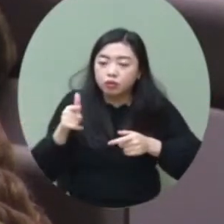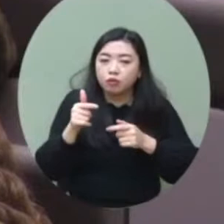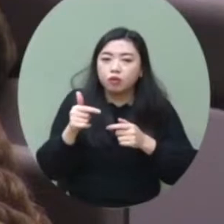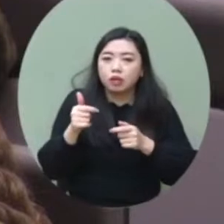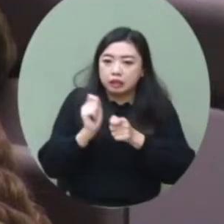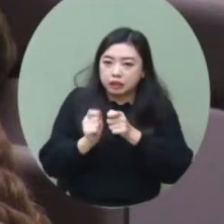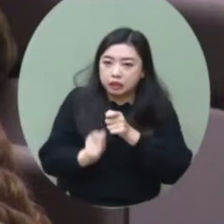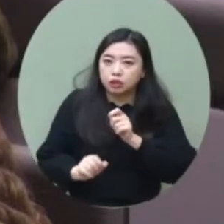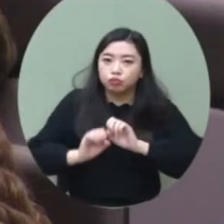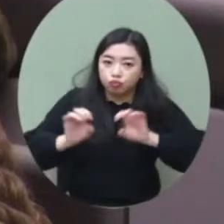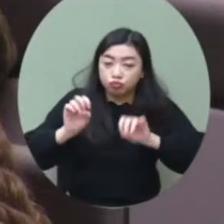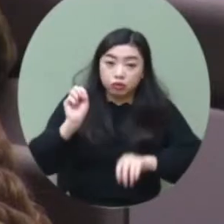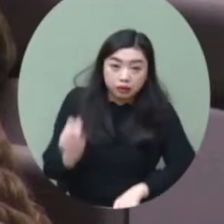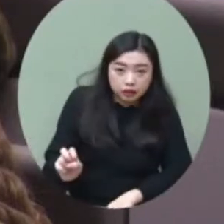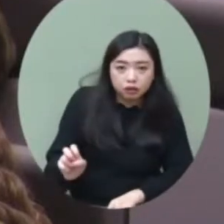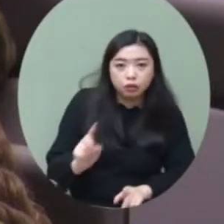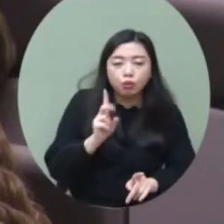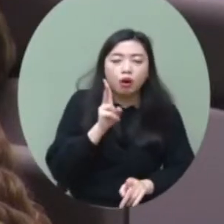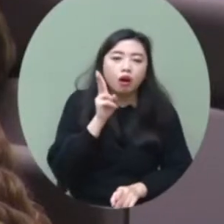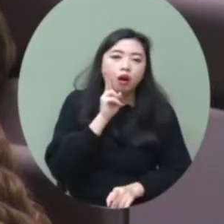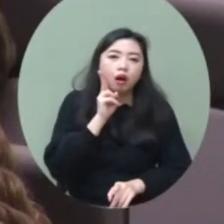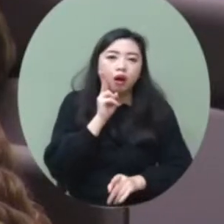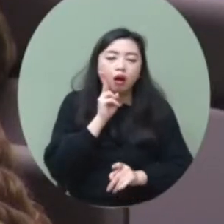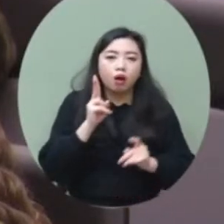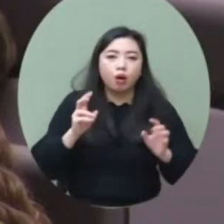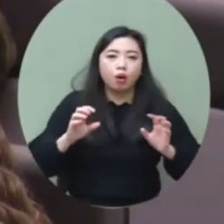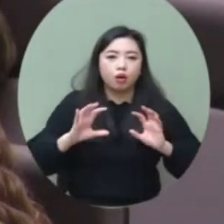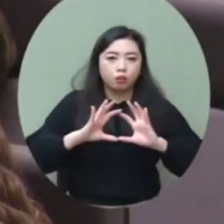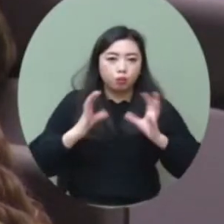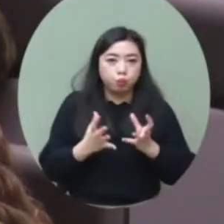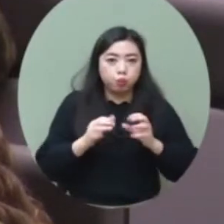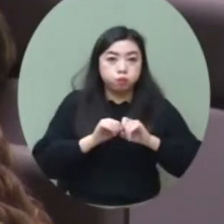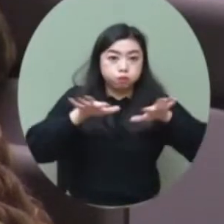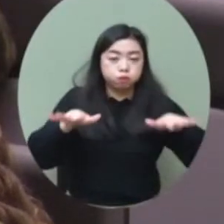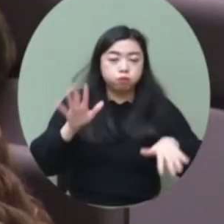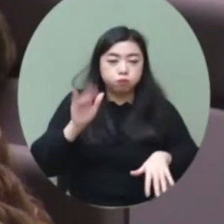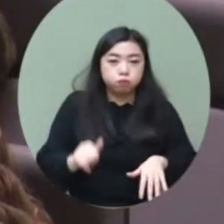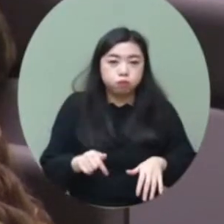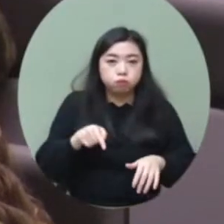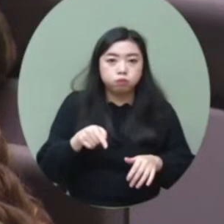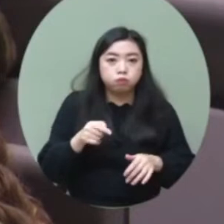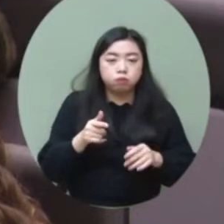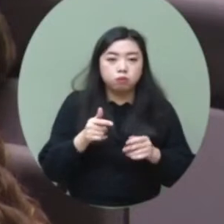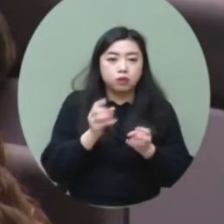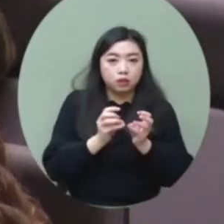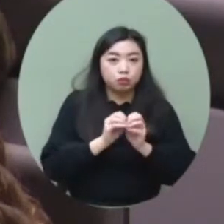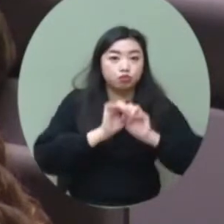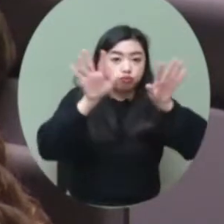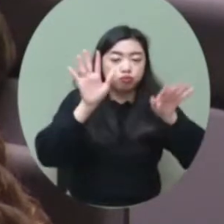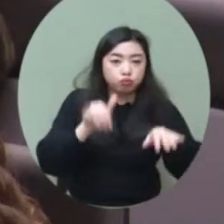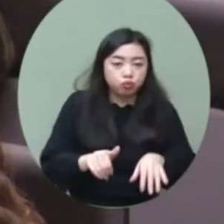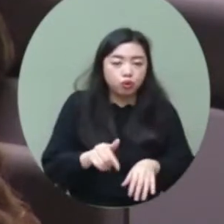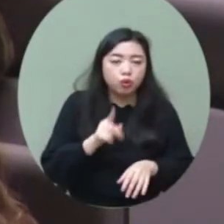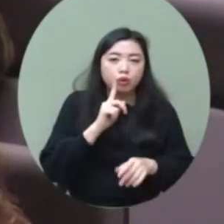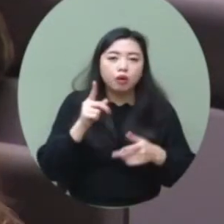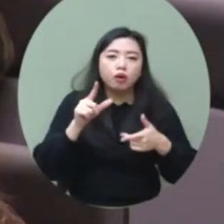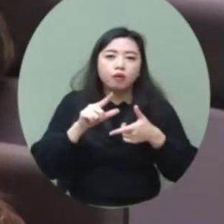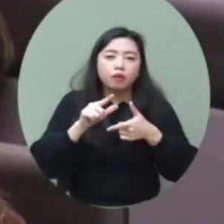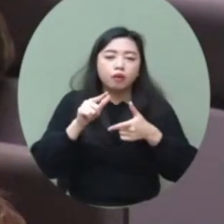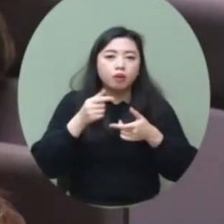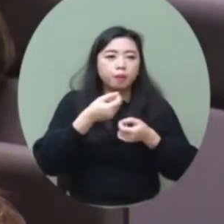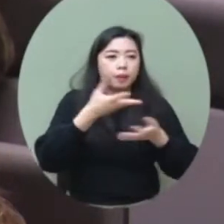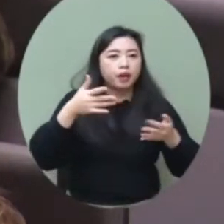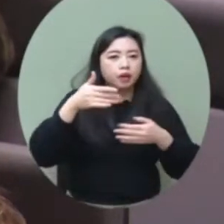Now, in the near future, will you continue to offer us the data you just gave us? And what about data and information on